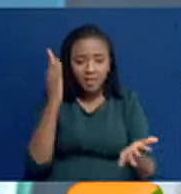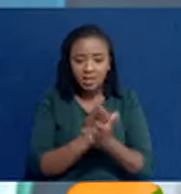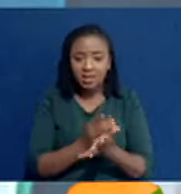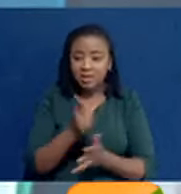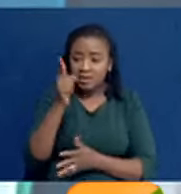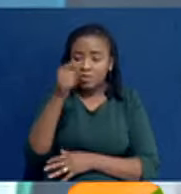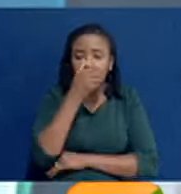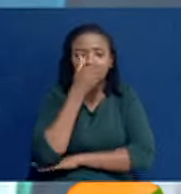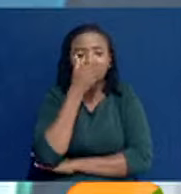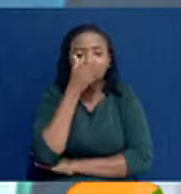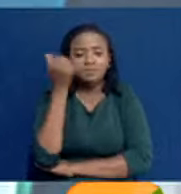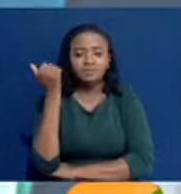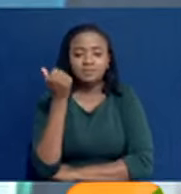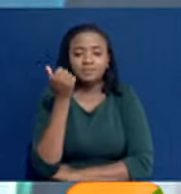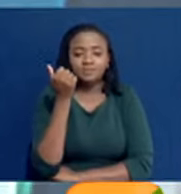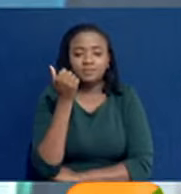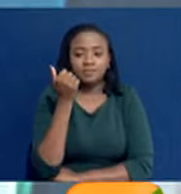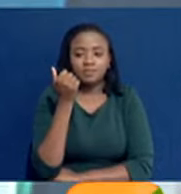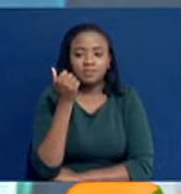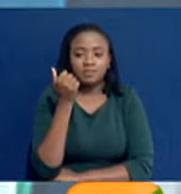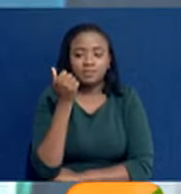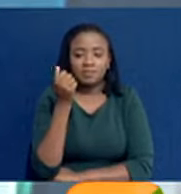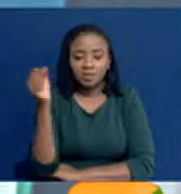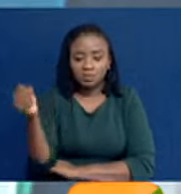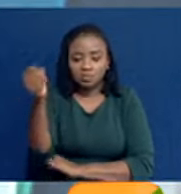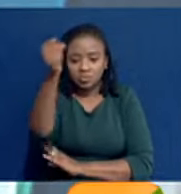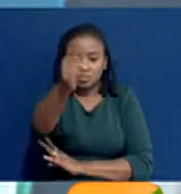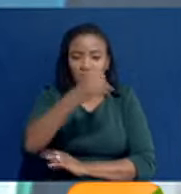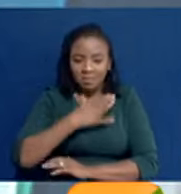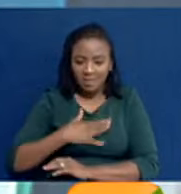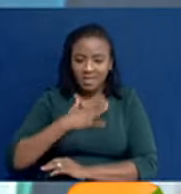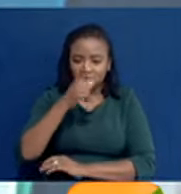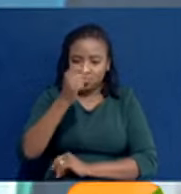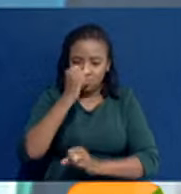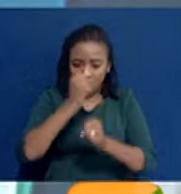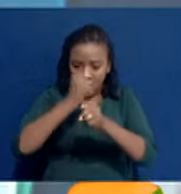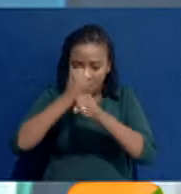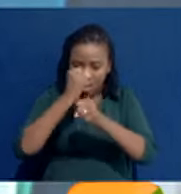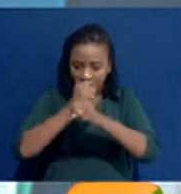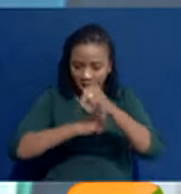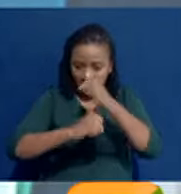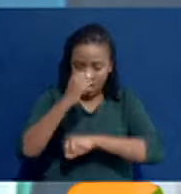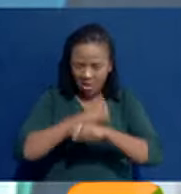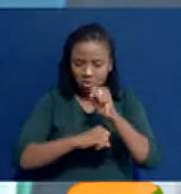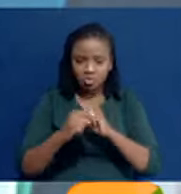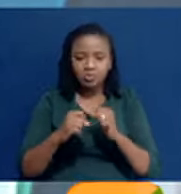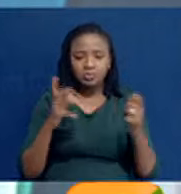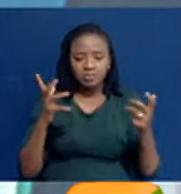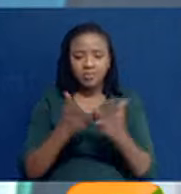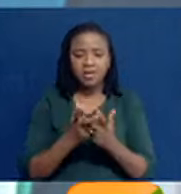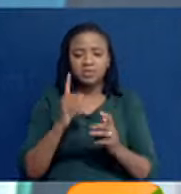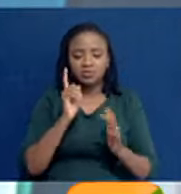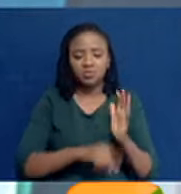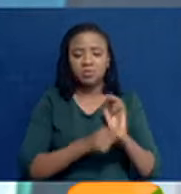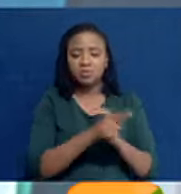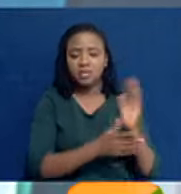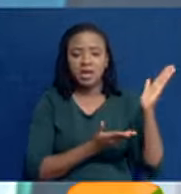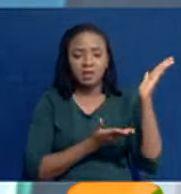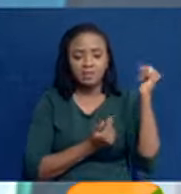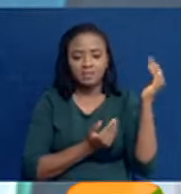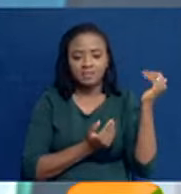are the best. So prove to be that best by supporting